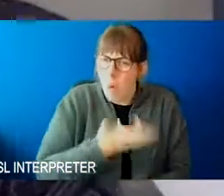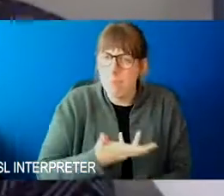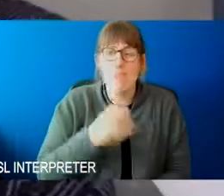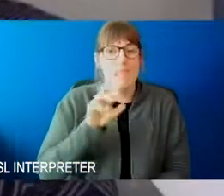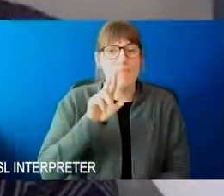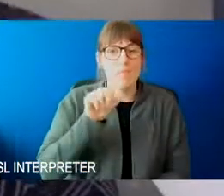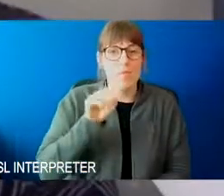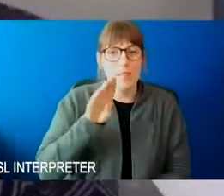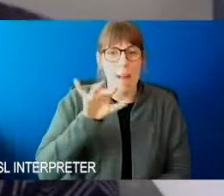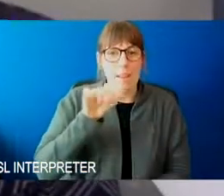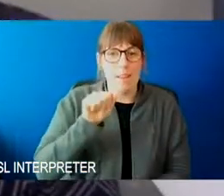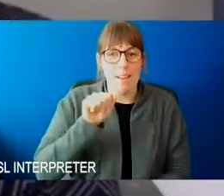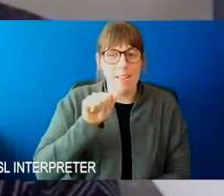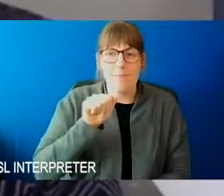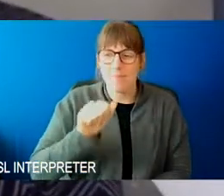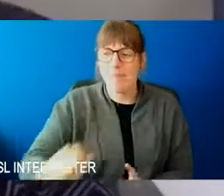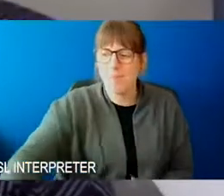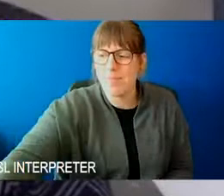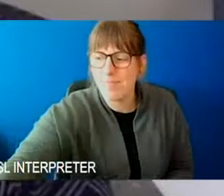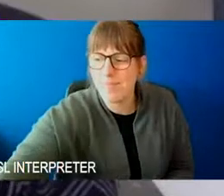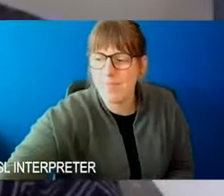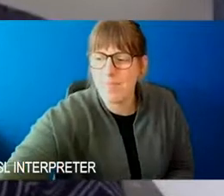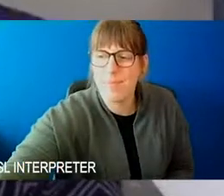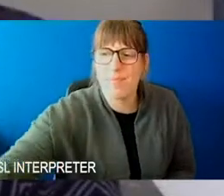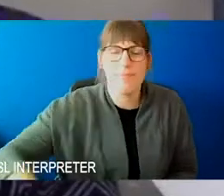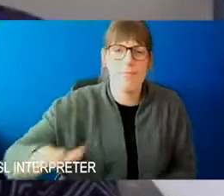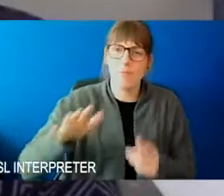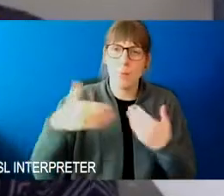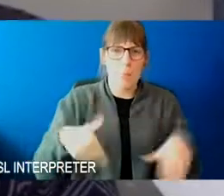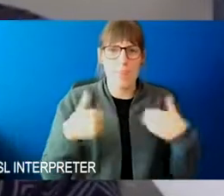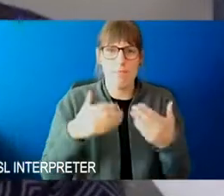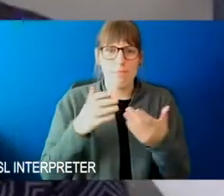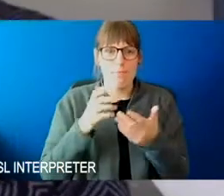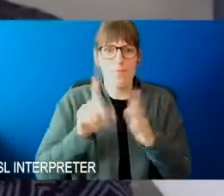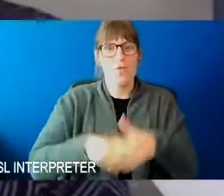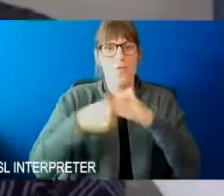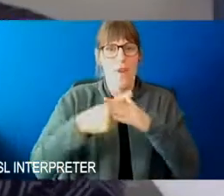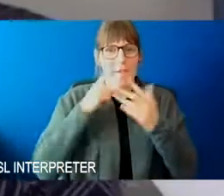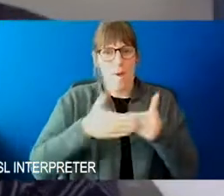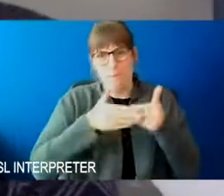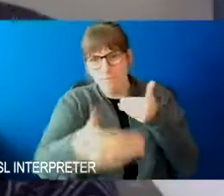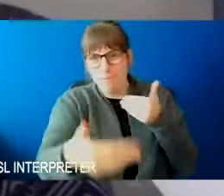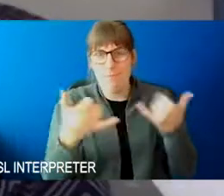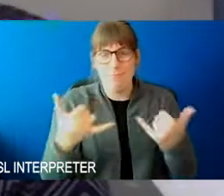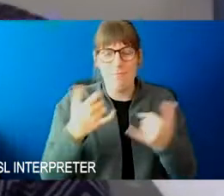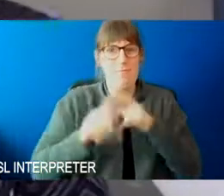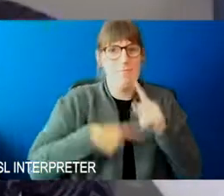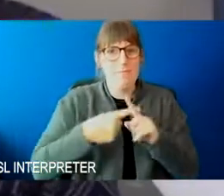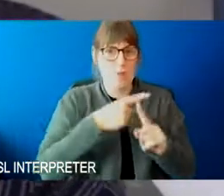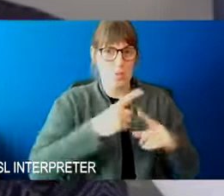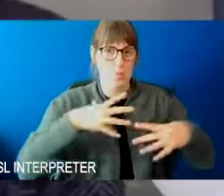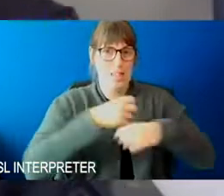centering poem. And to Rabia, who you've really created the excellent framing and really